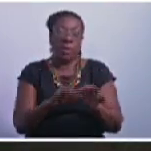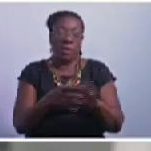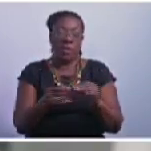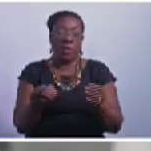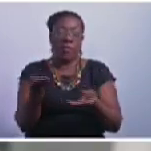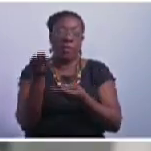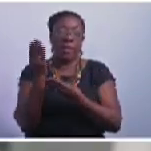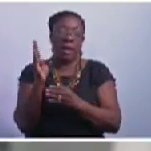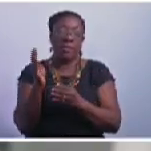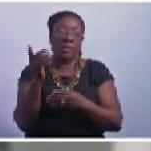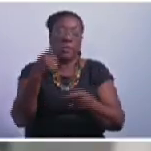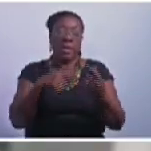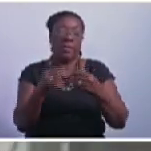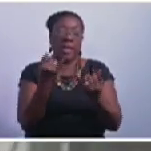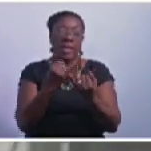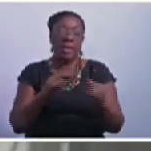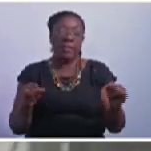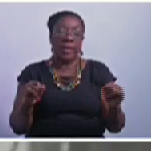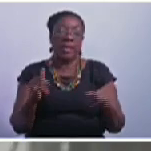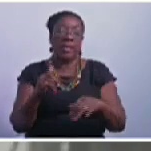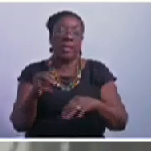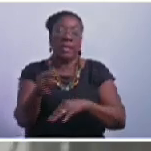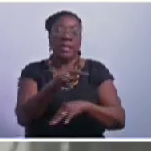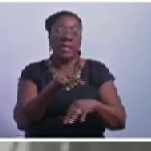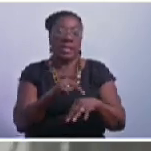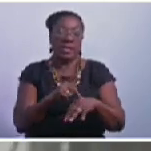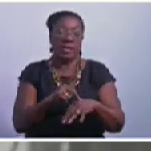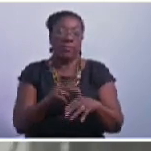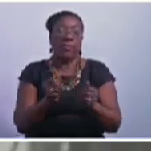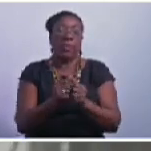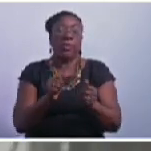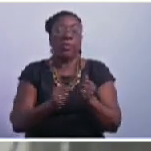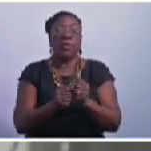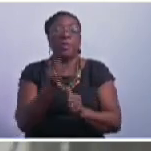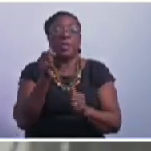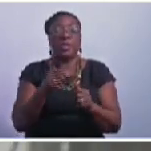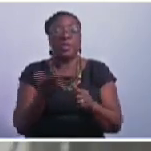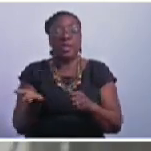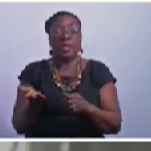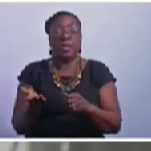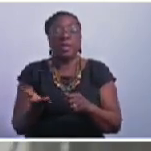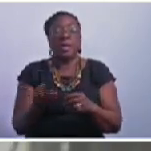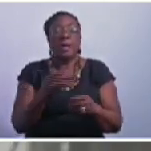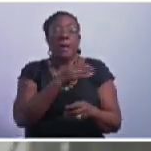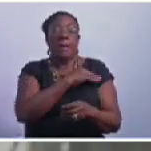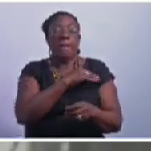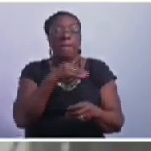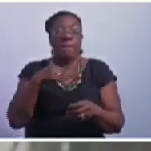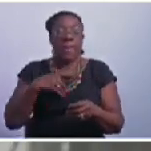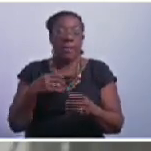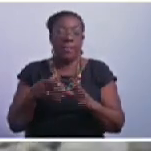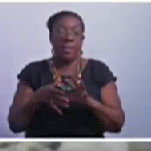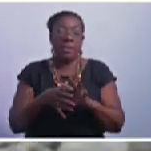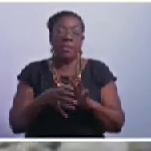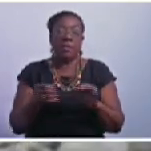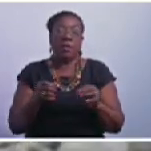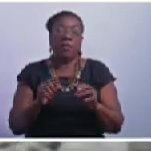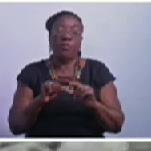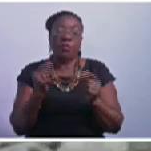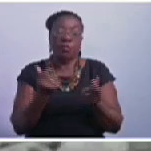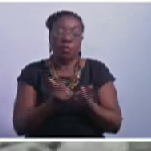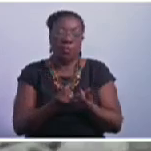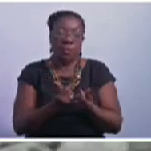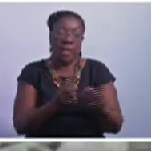an independent nation. With so much at stake, members of the bipartisan delegation, led by then Prime Minister Lyndon